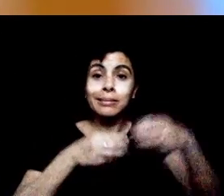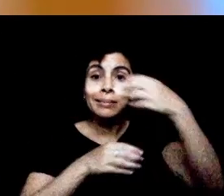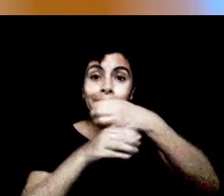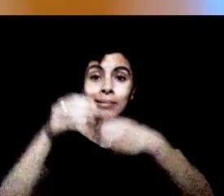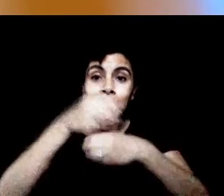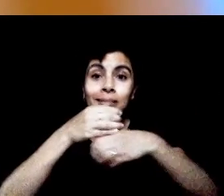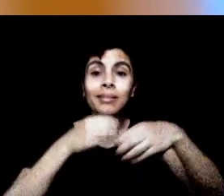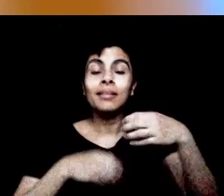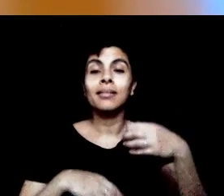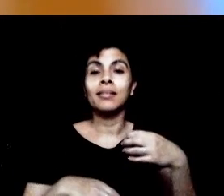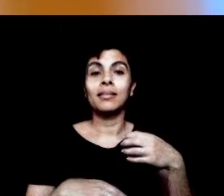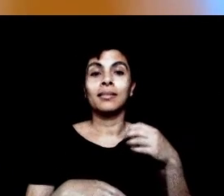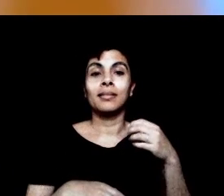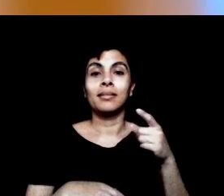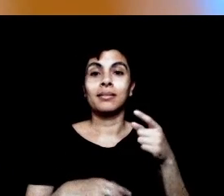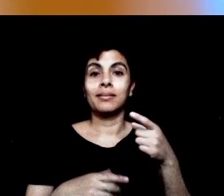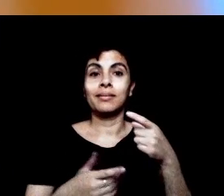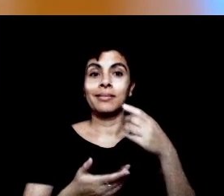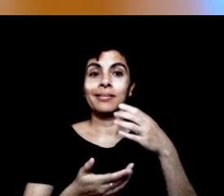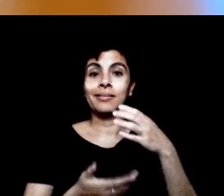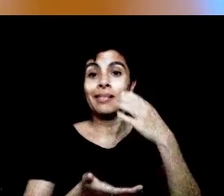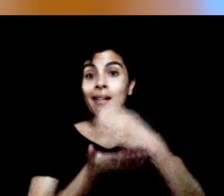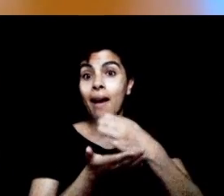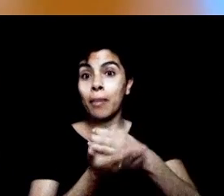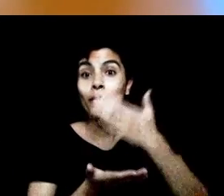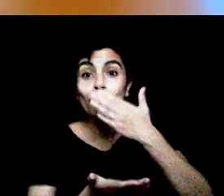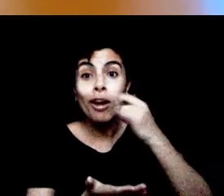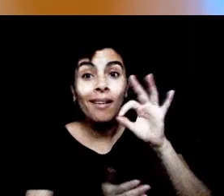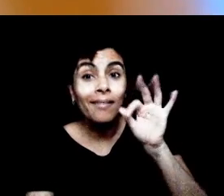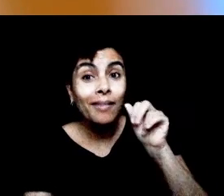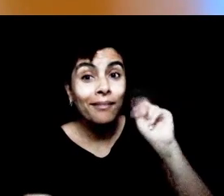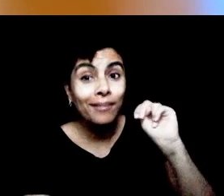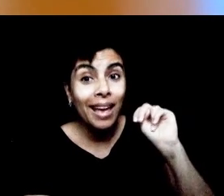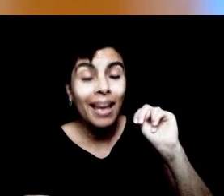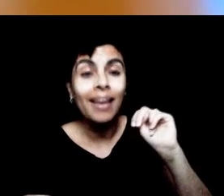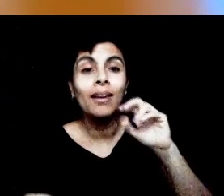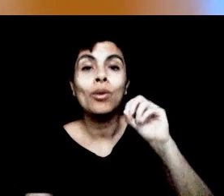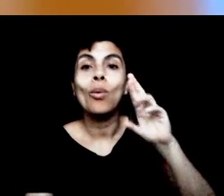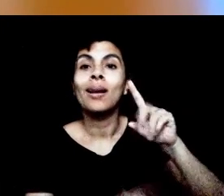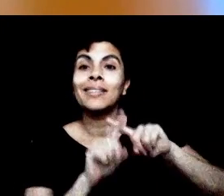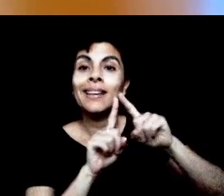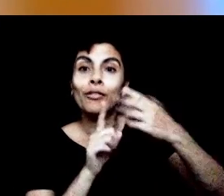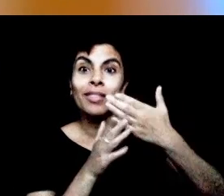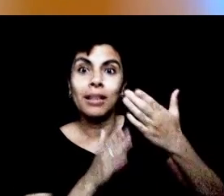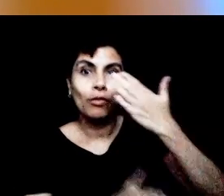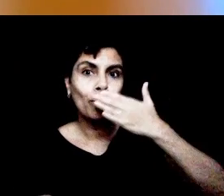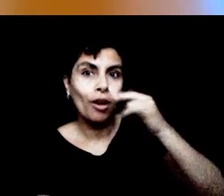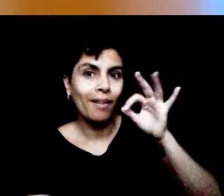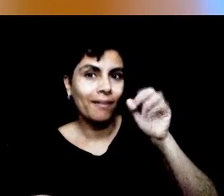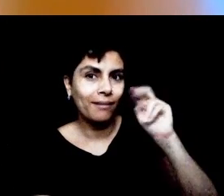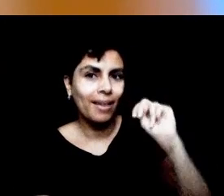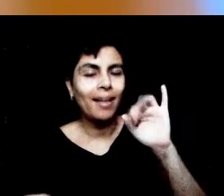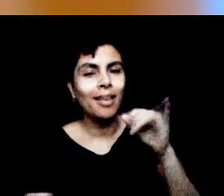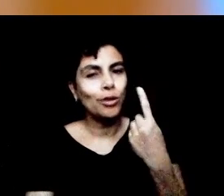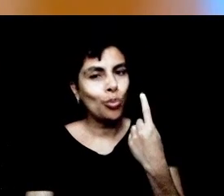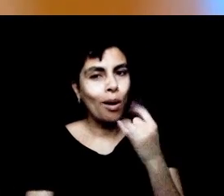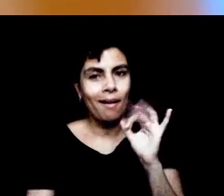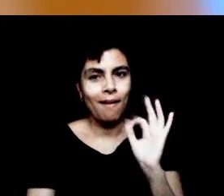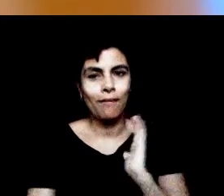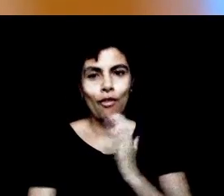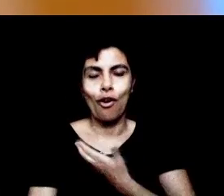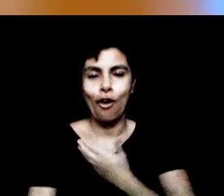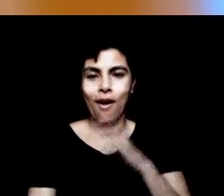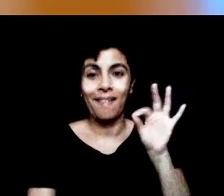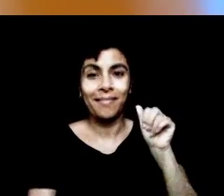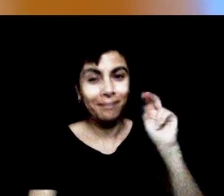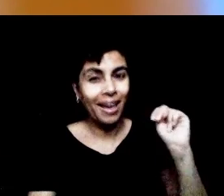back together. But then also taking a cup, putting it in front of a fan, trying different materials in front of fans. Wind play is definitely one